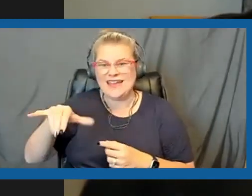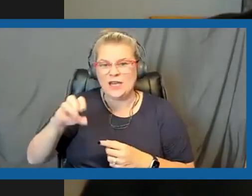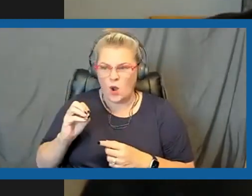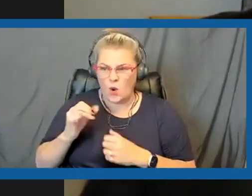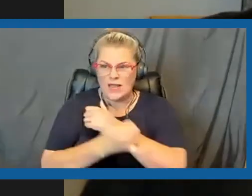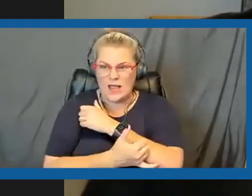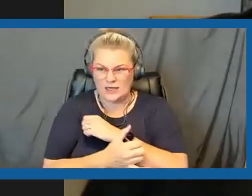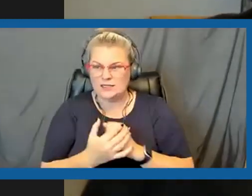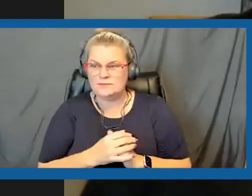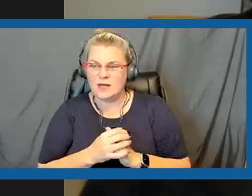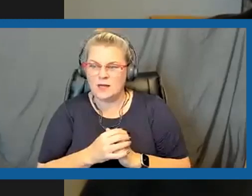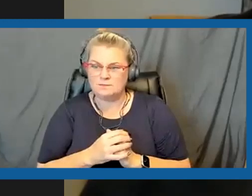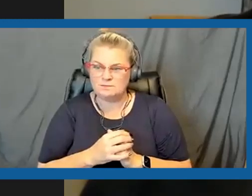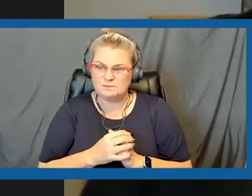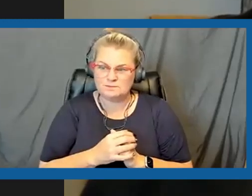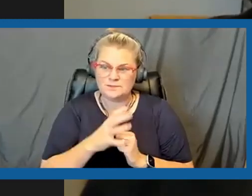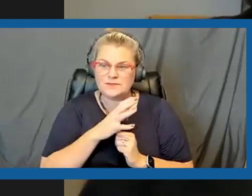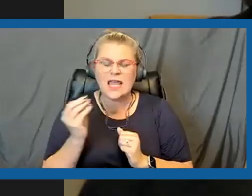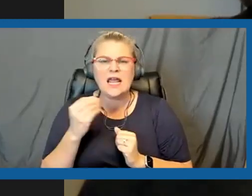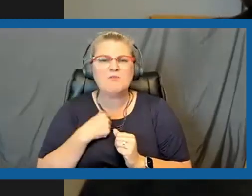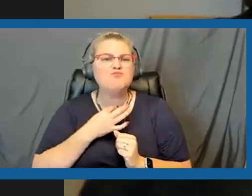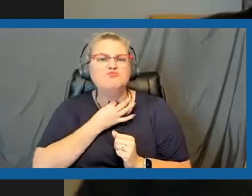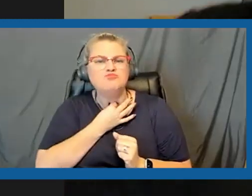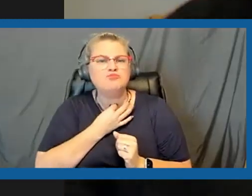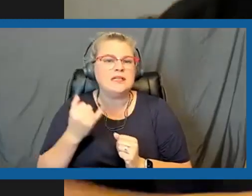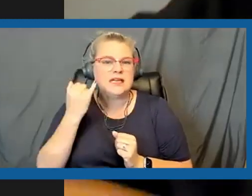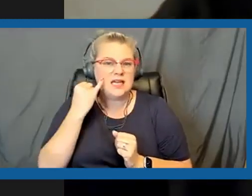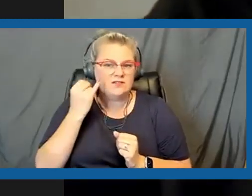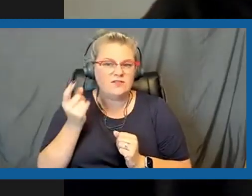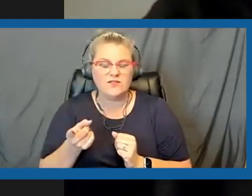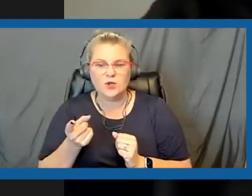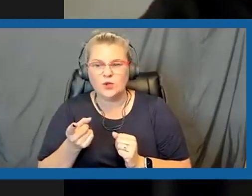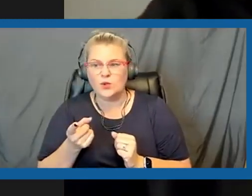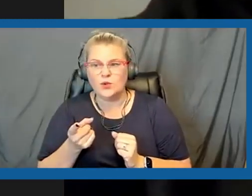And I was just wondering if you have